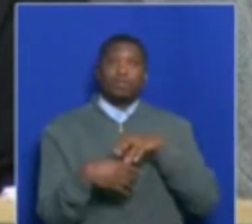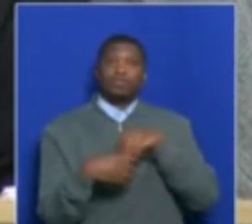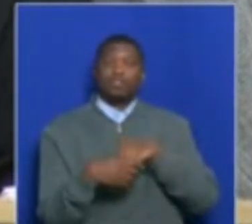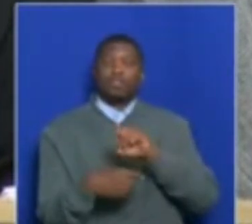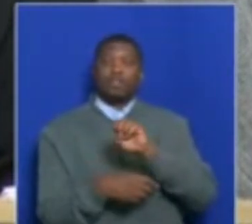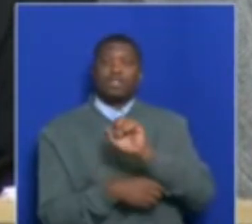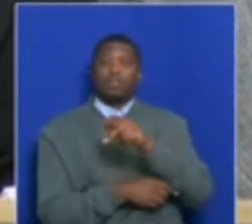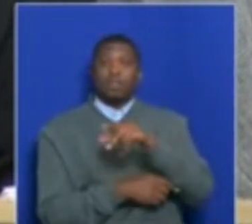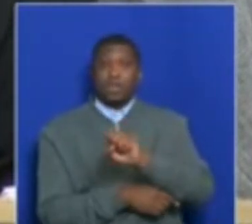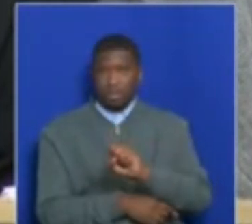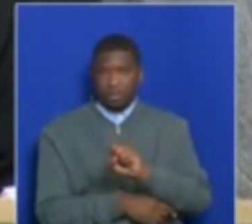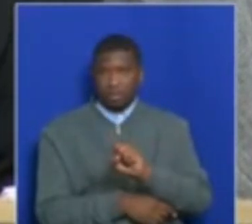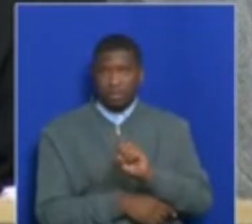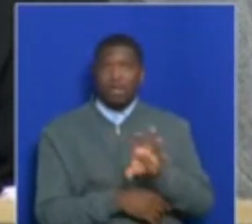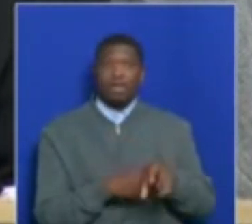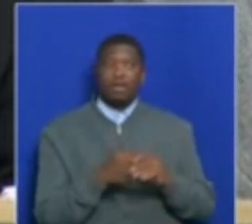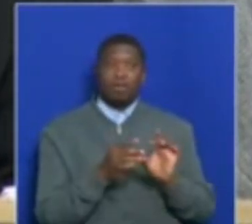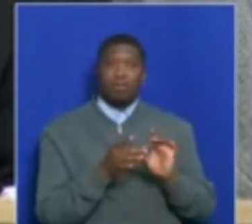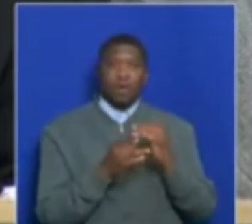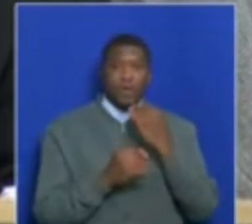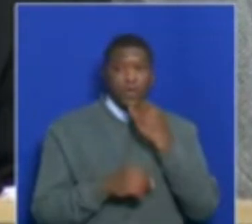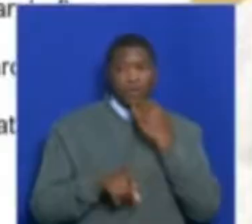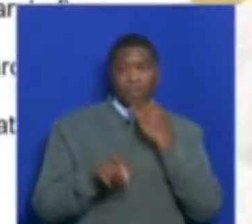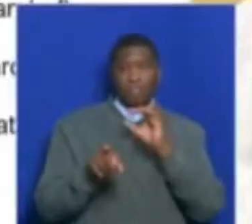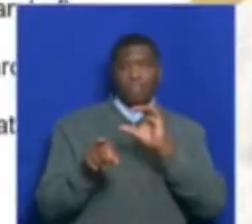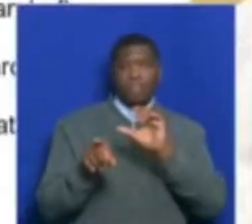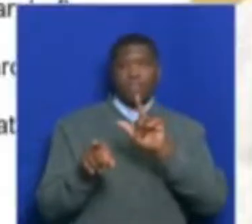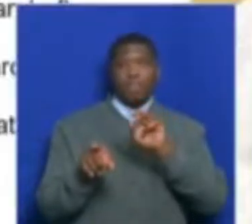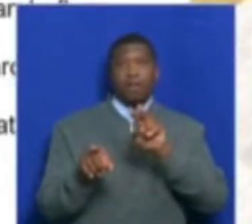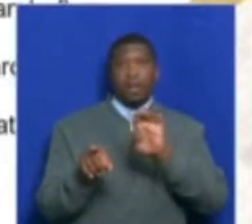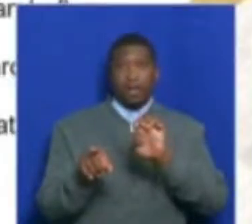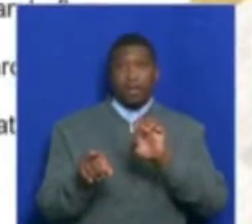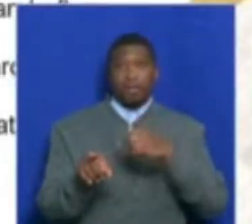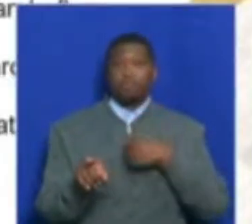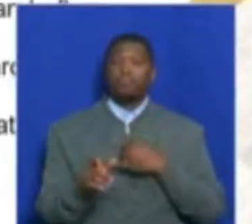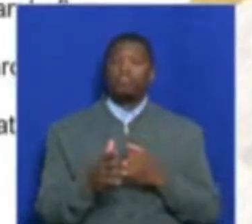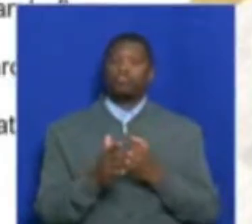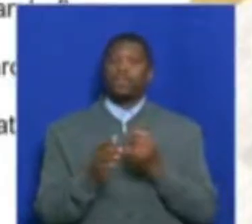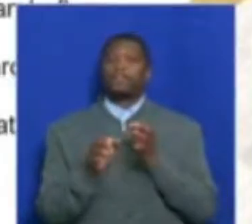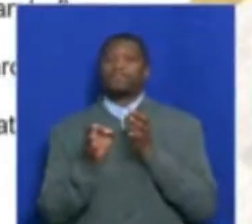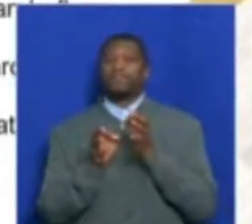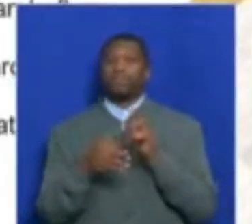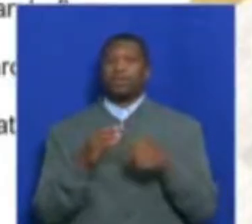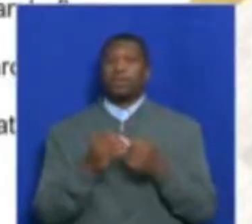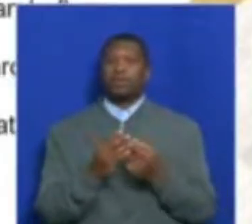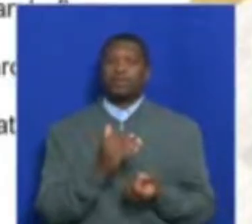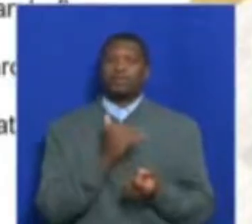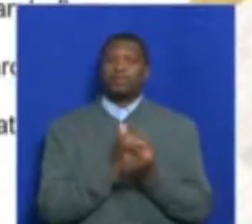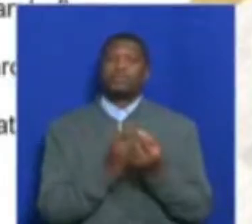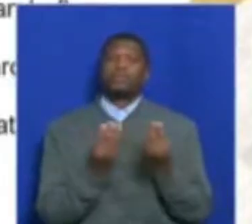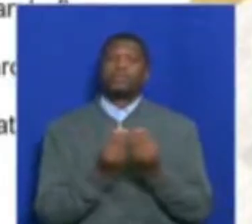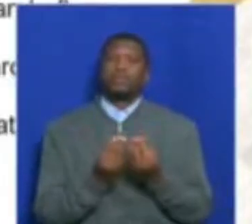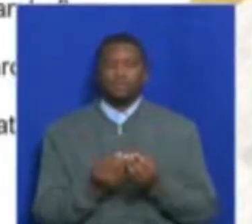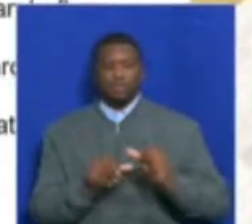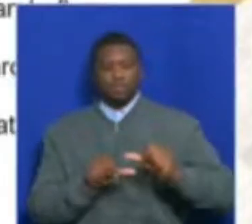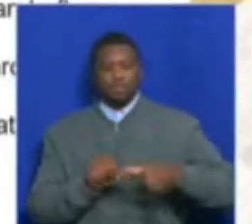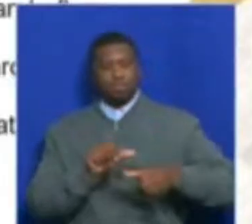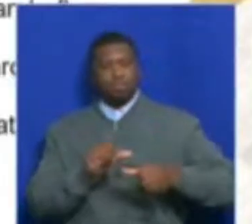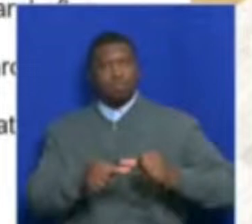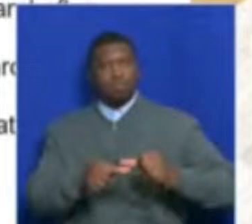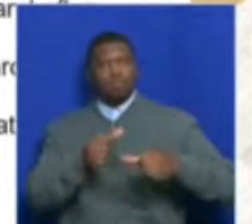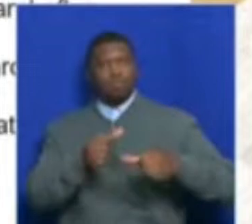Naika. I merely emphasize the following features of the chronological that emerges from the